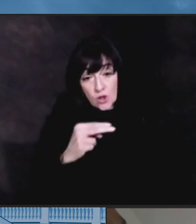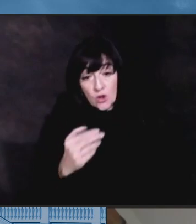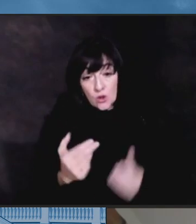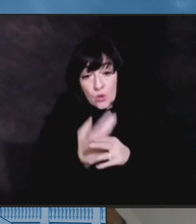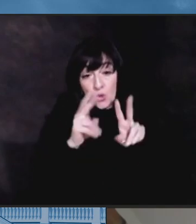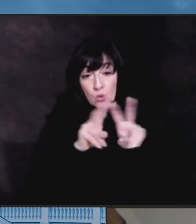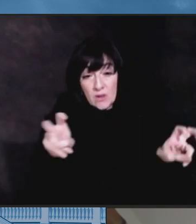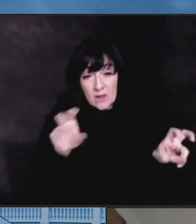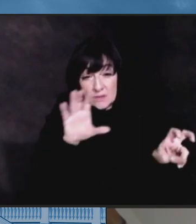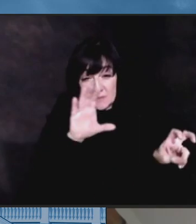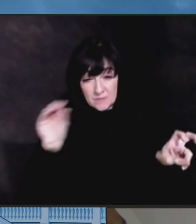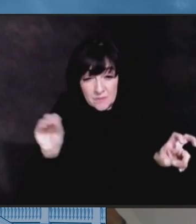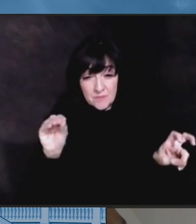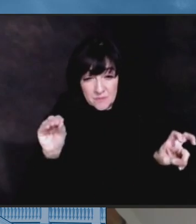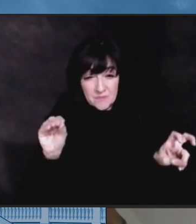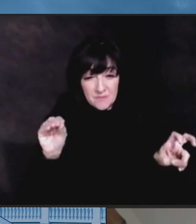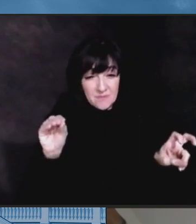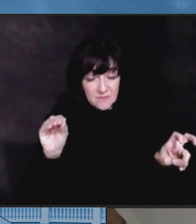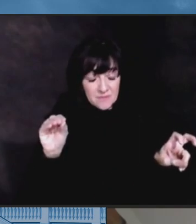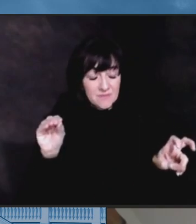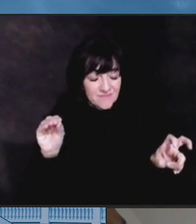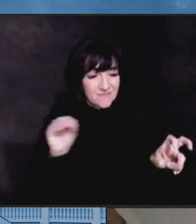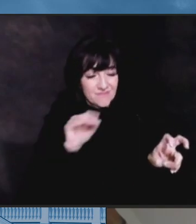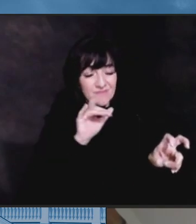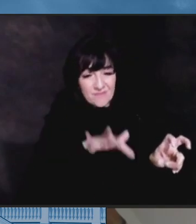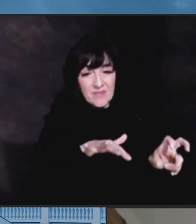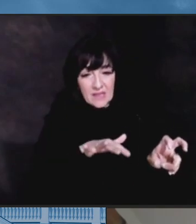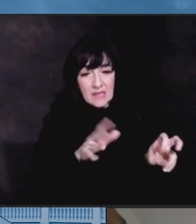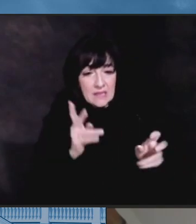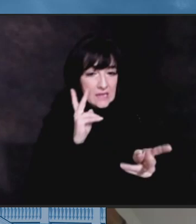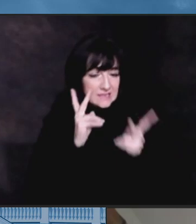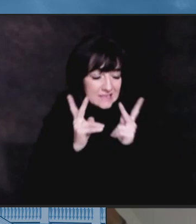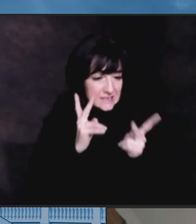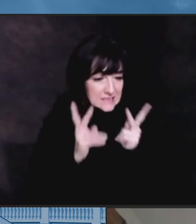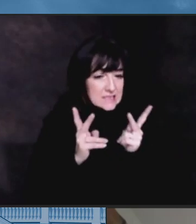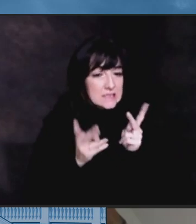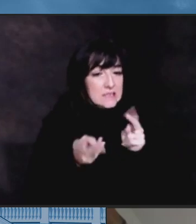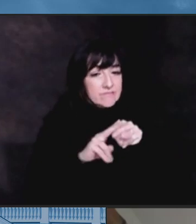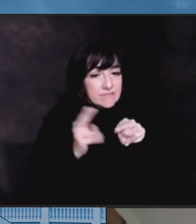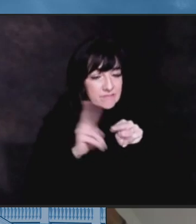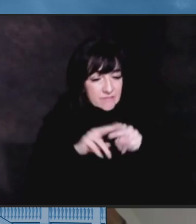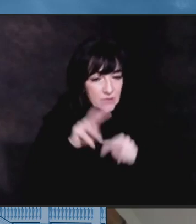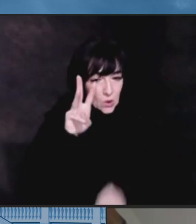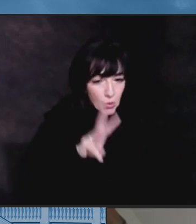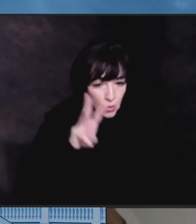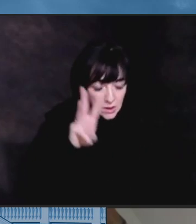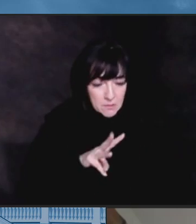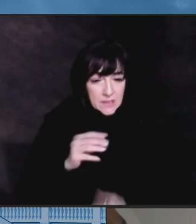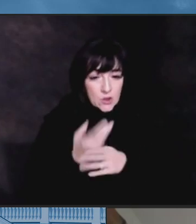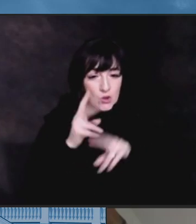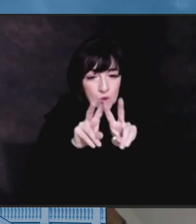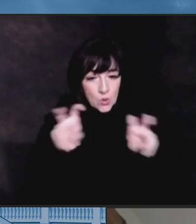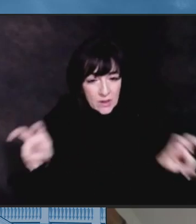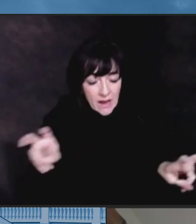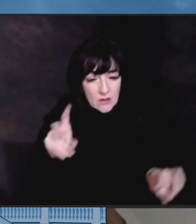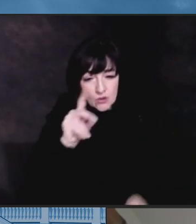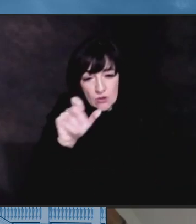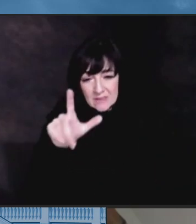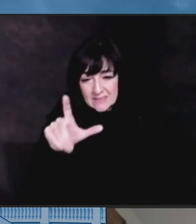a number of the zip codes that we have been paying attention to: Wilmington, Newcastle, Delaware City,